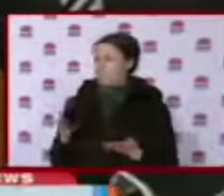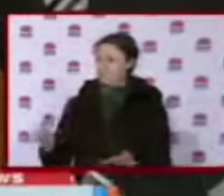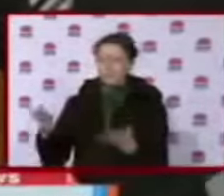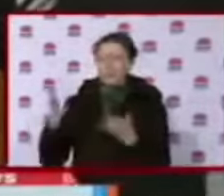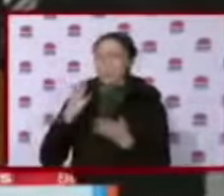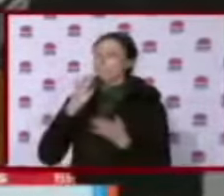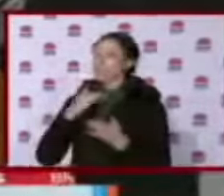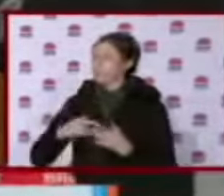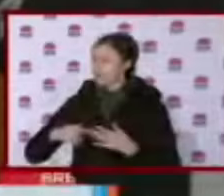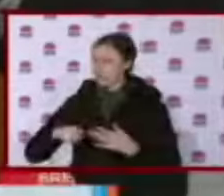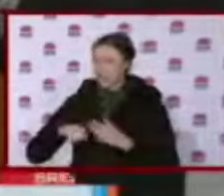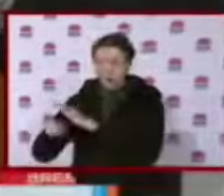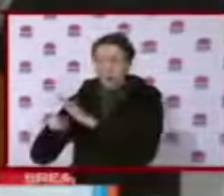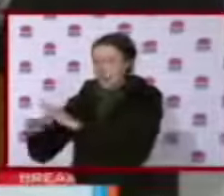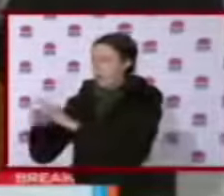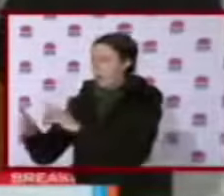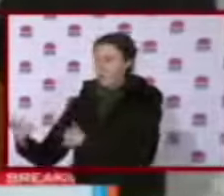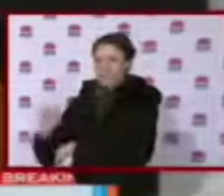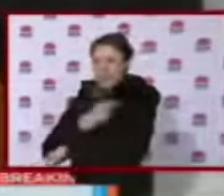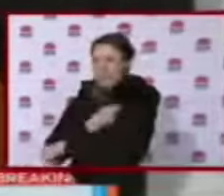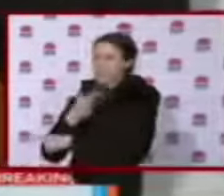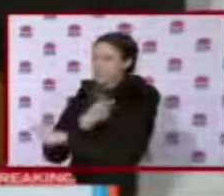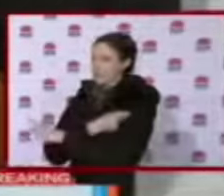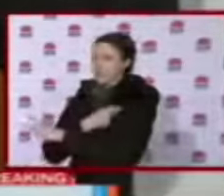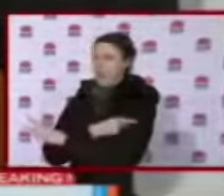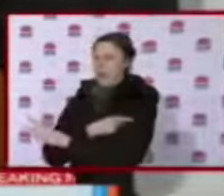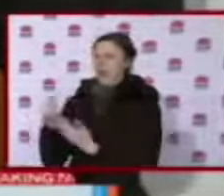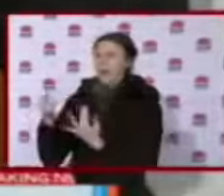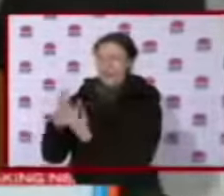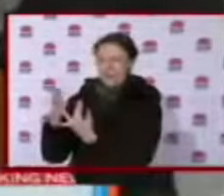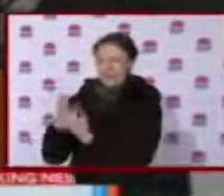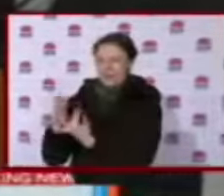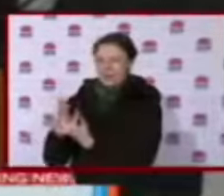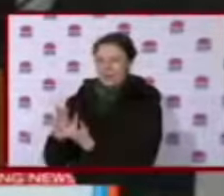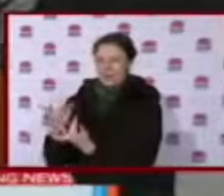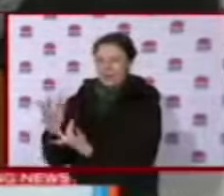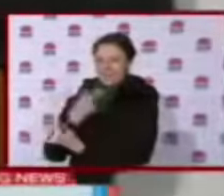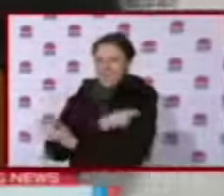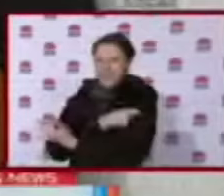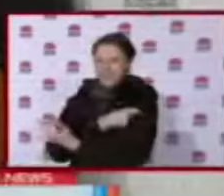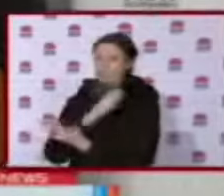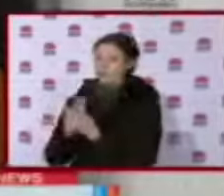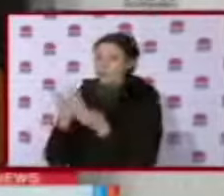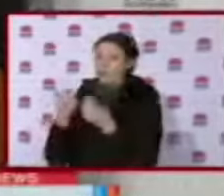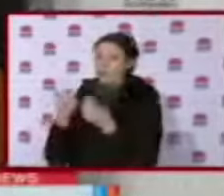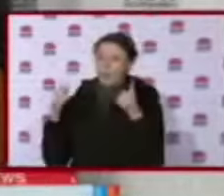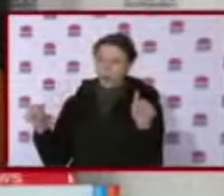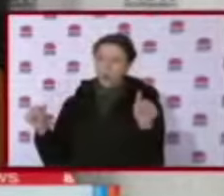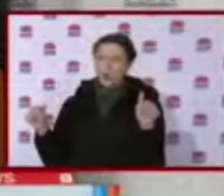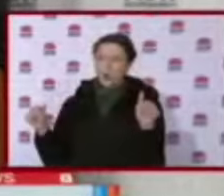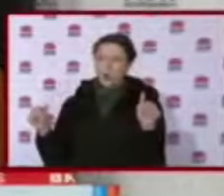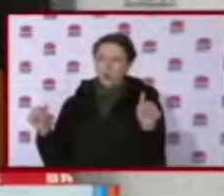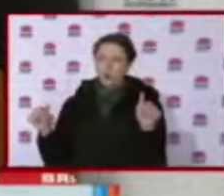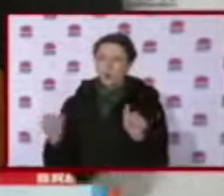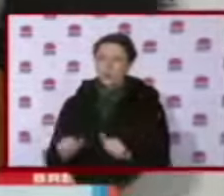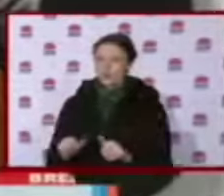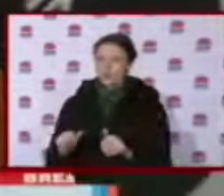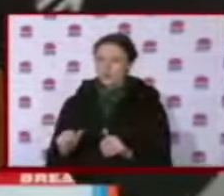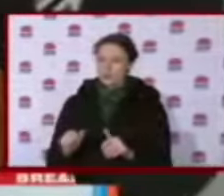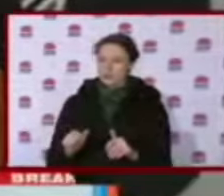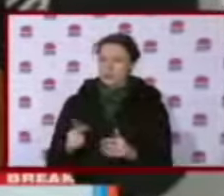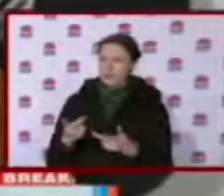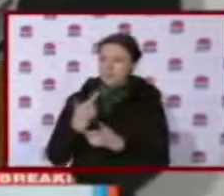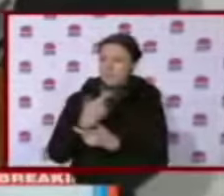There is access to vaccines, and the vaccines are incredibly effective at preventing hospitalisation and